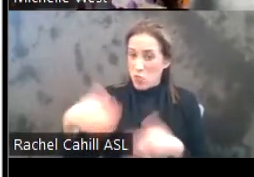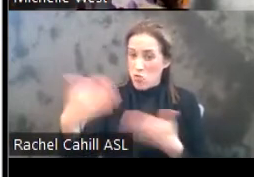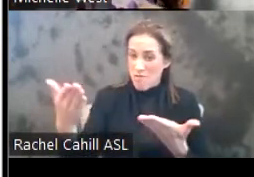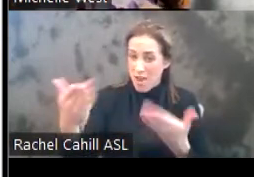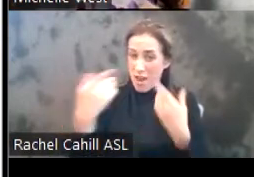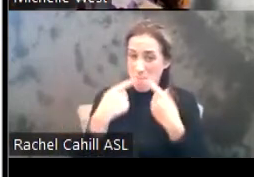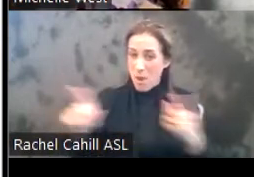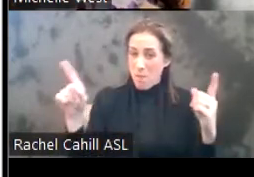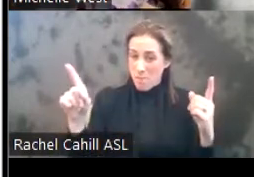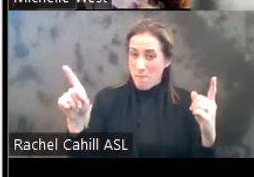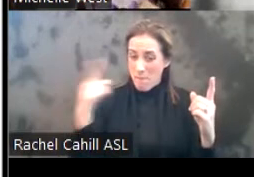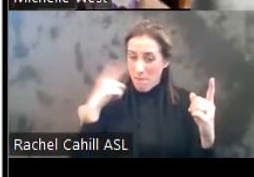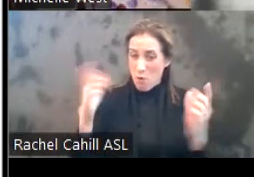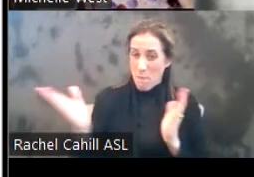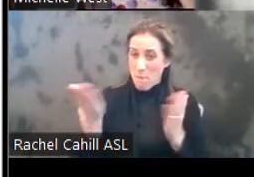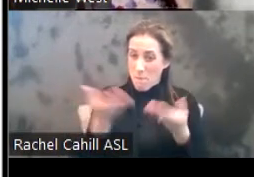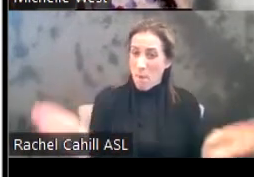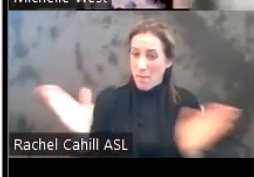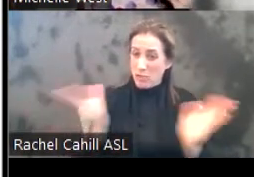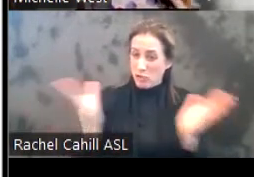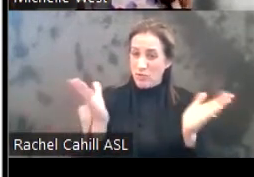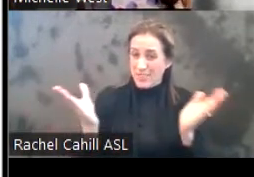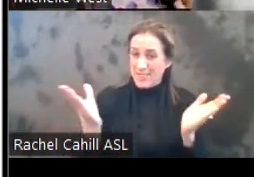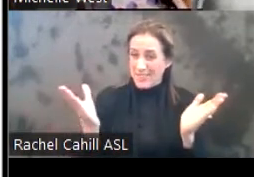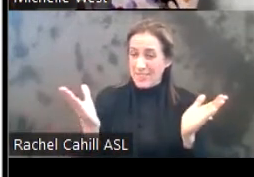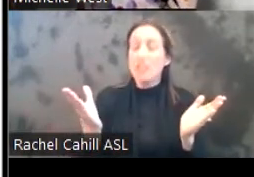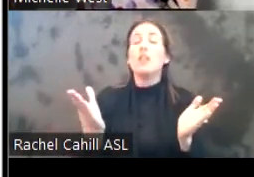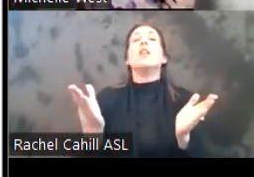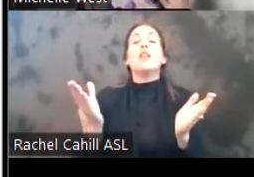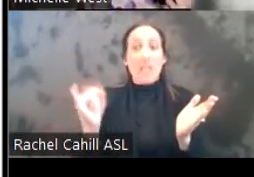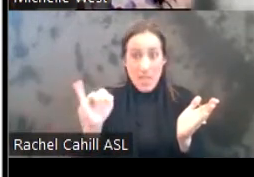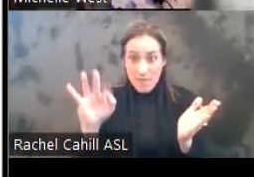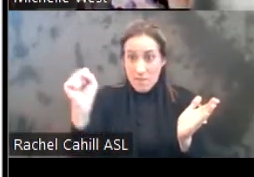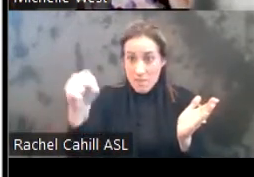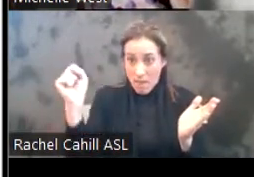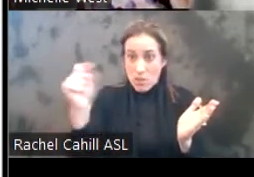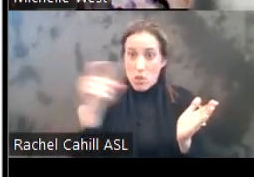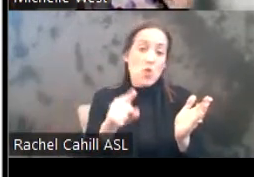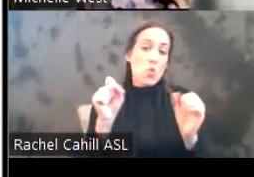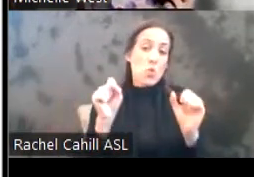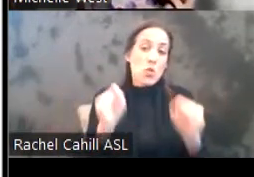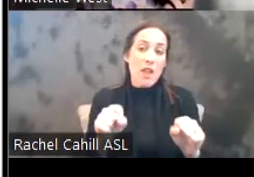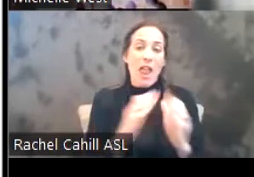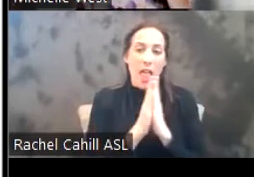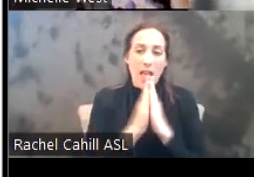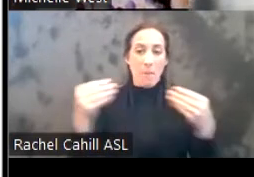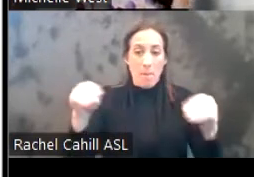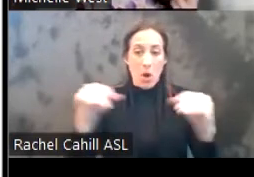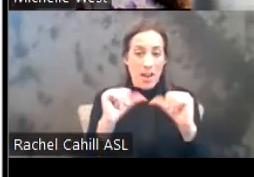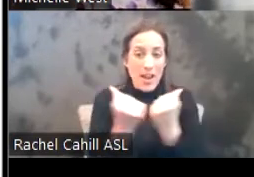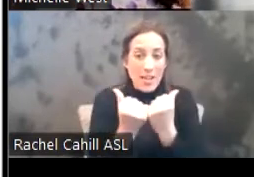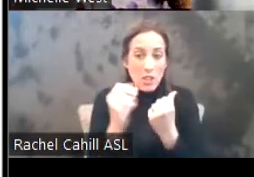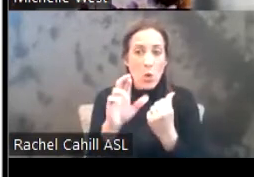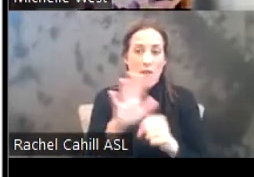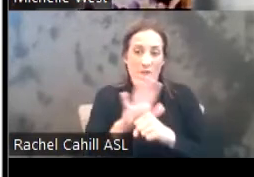If they do, you can either have ask a marketing agency or